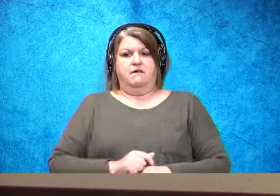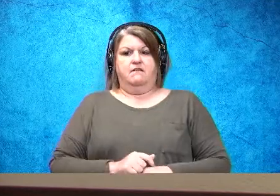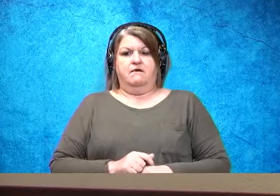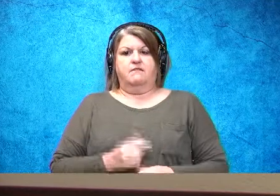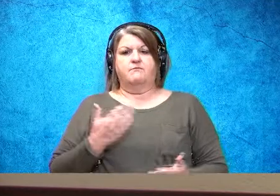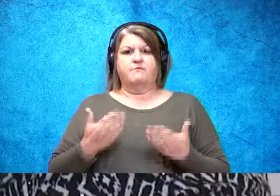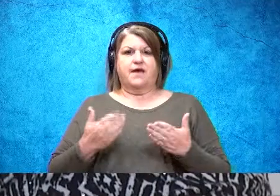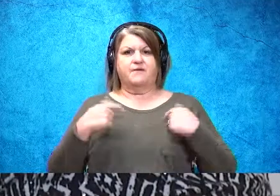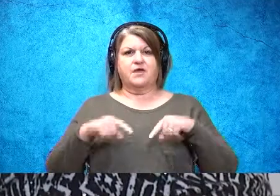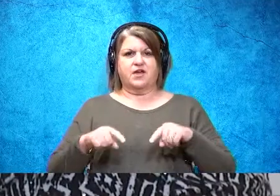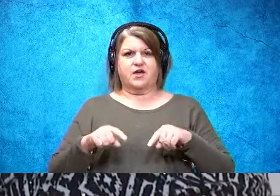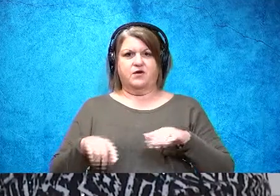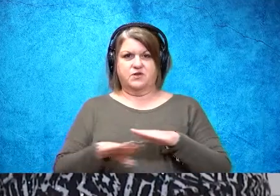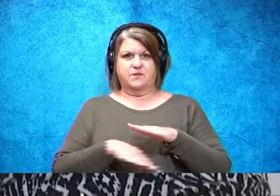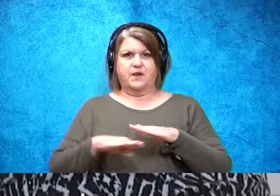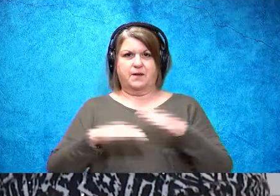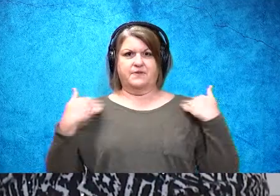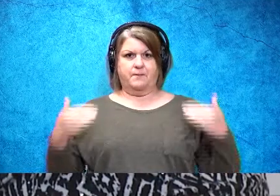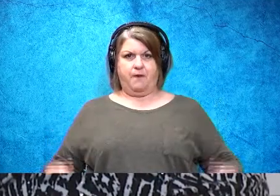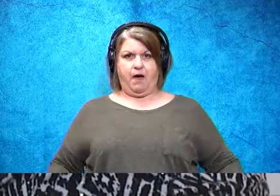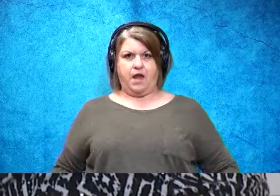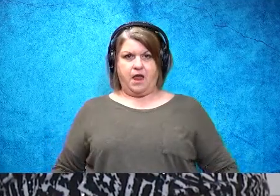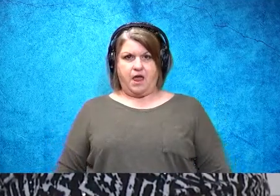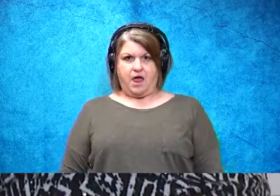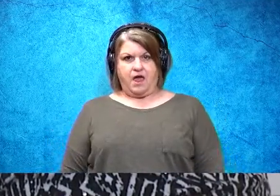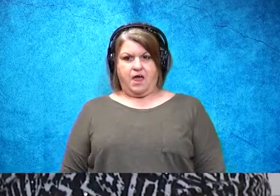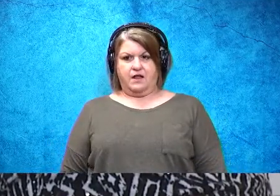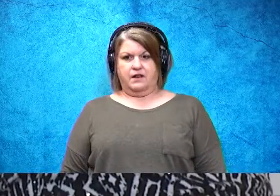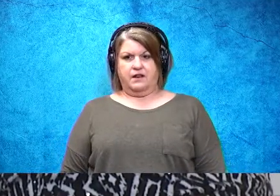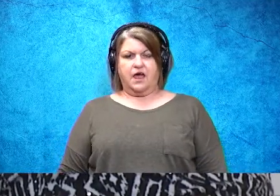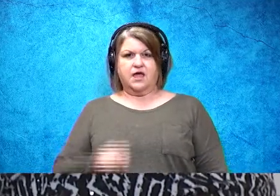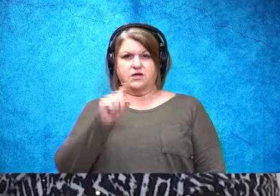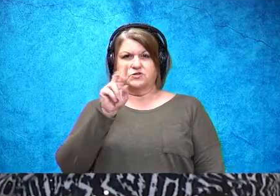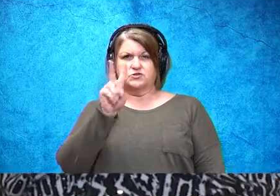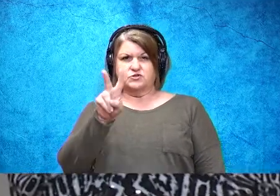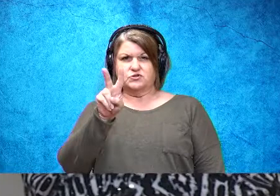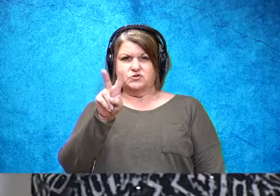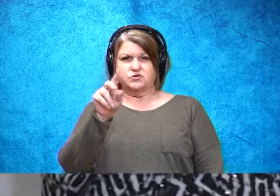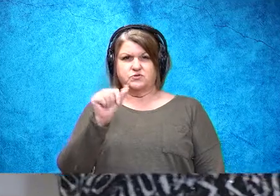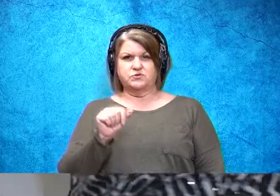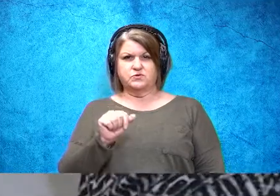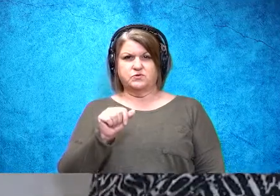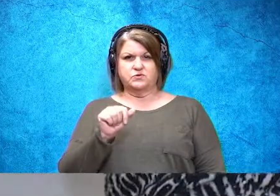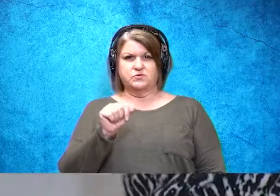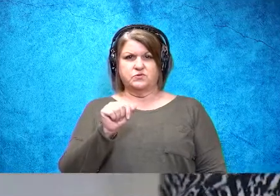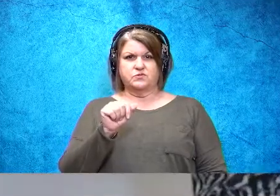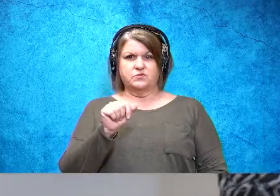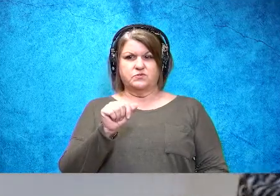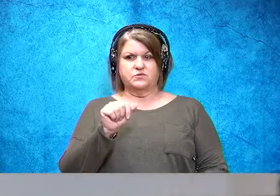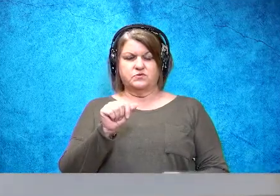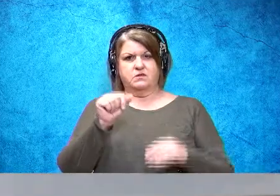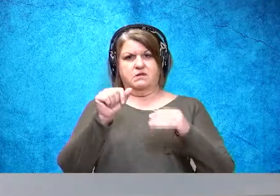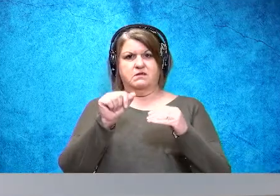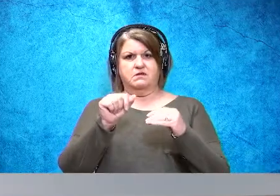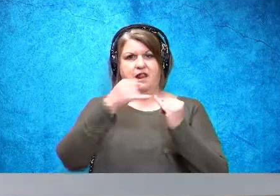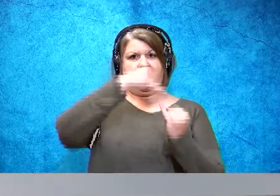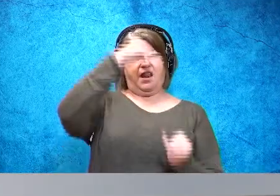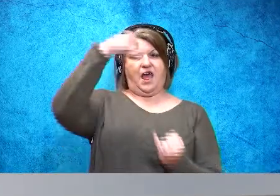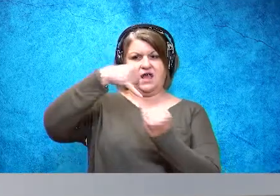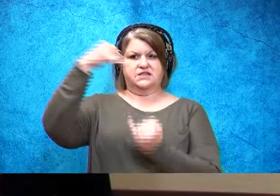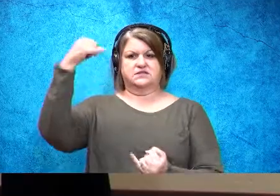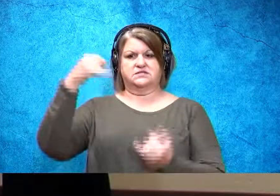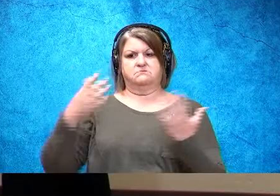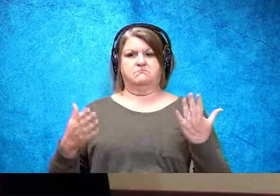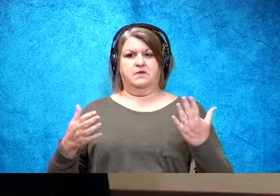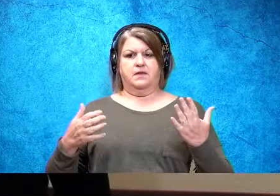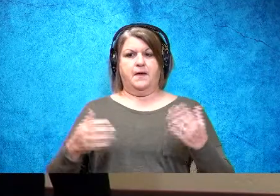his body. Look like this. 2 lines. All right. You can even have them bending. You could draw